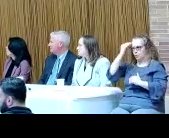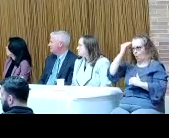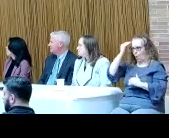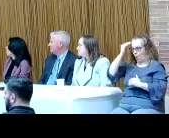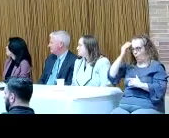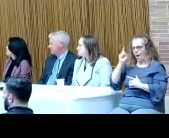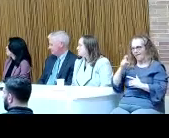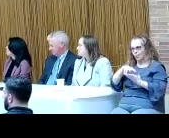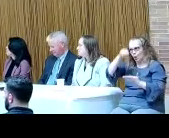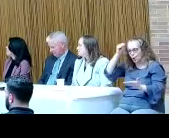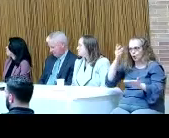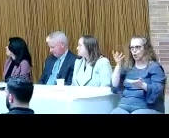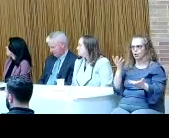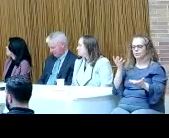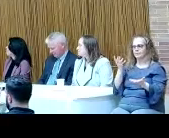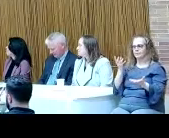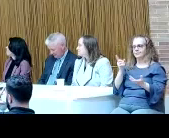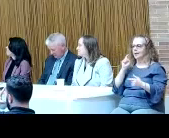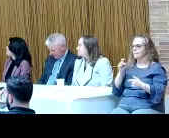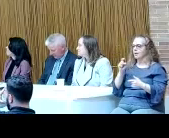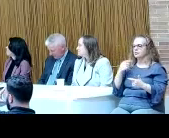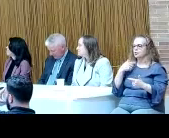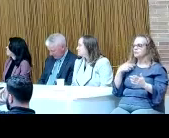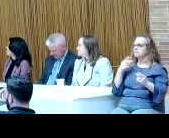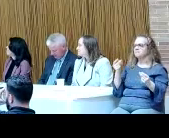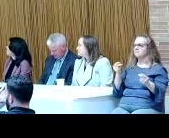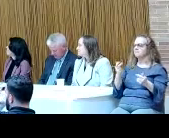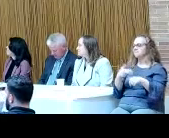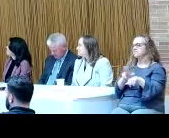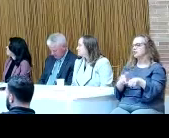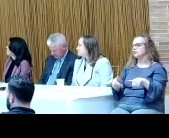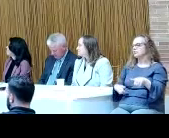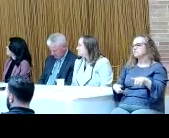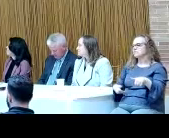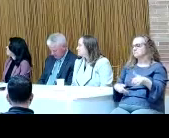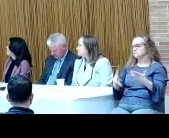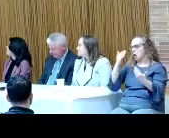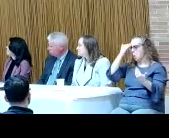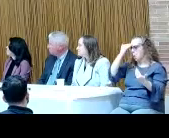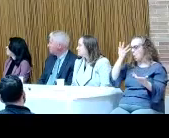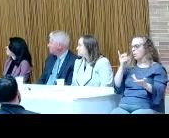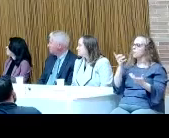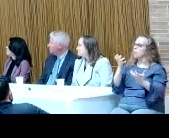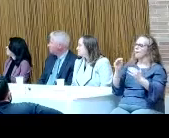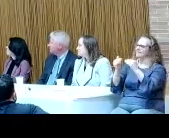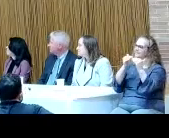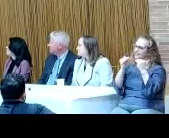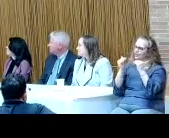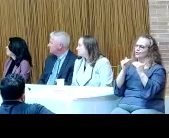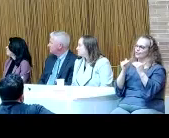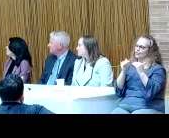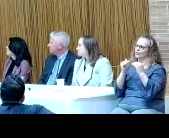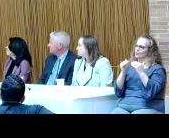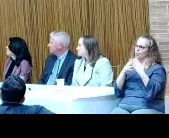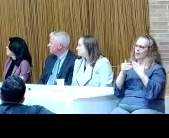it you got to know it it's got to become second nature to you that what you want to do is to be fair and Equitable in